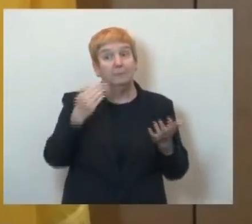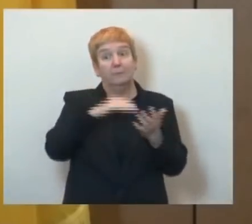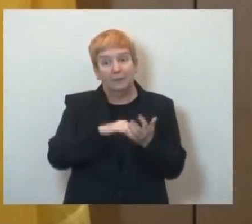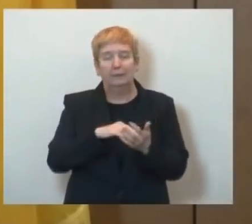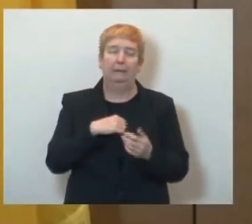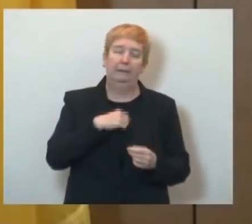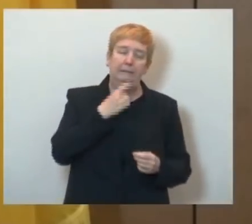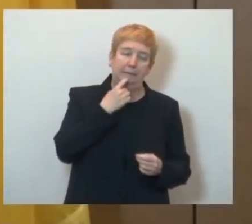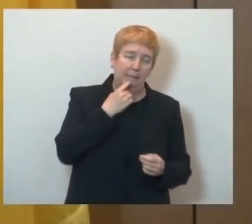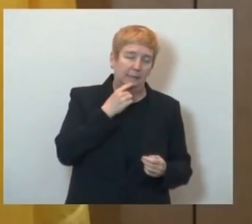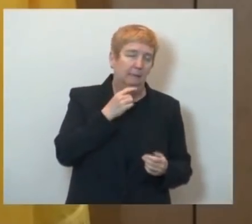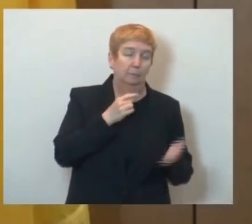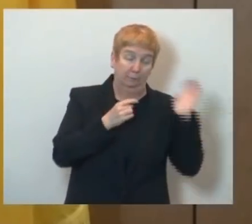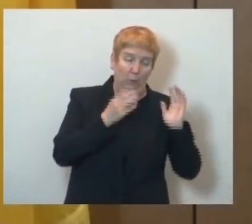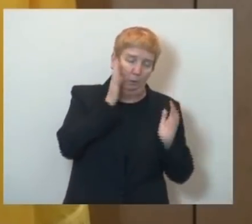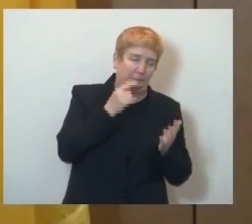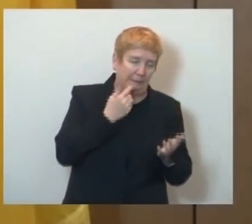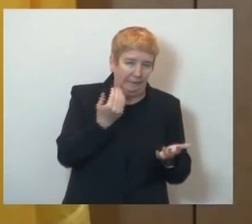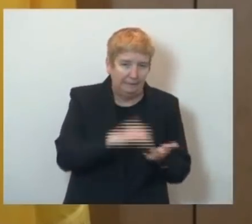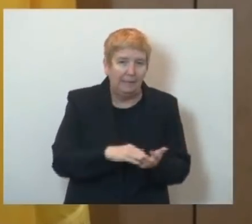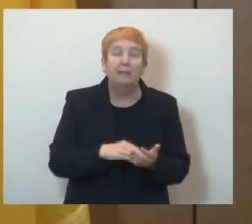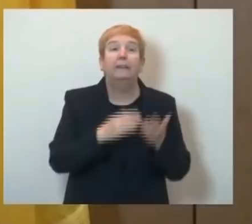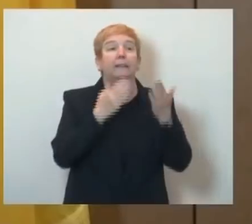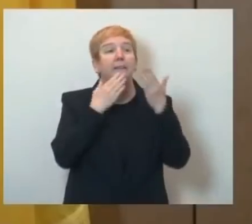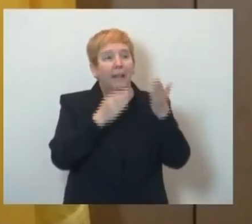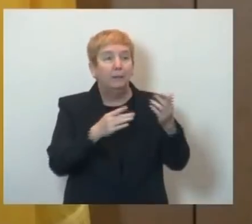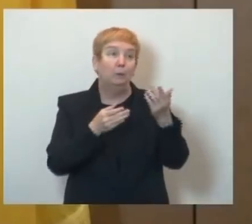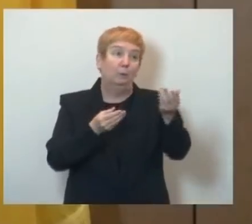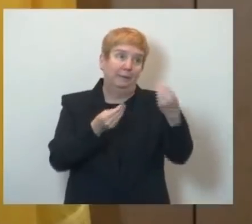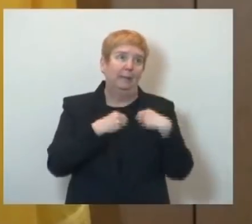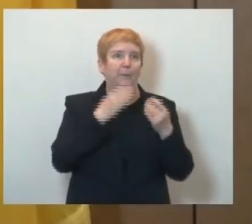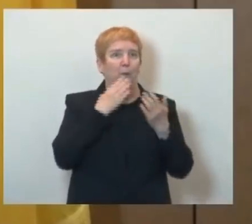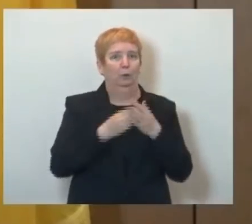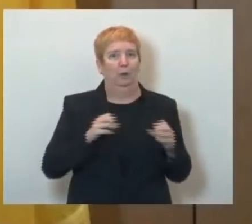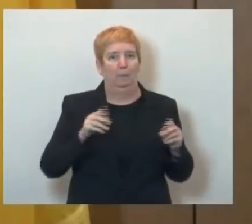again, and I appreciate that you've given me an opportunity.